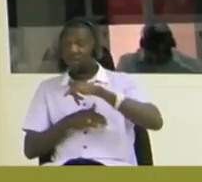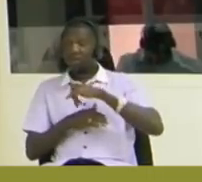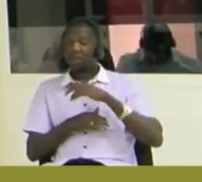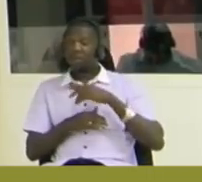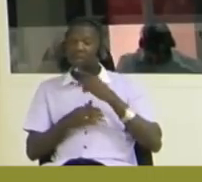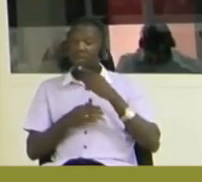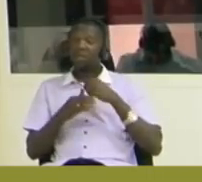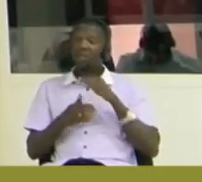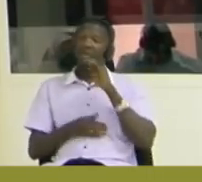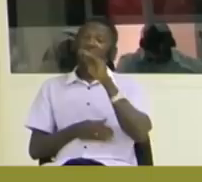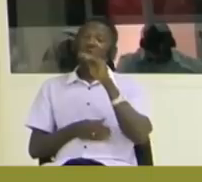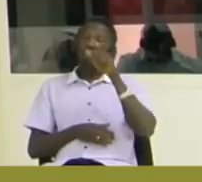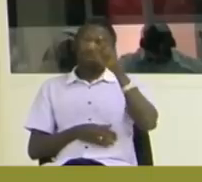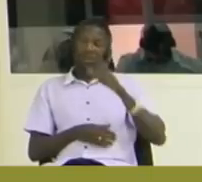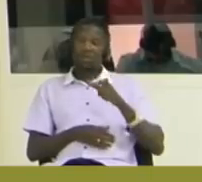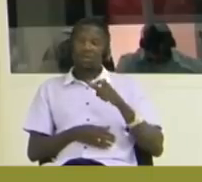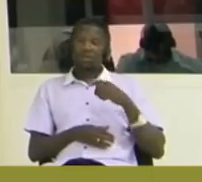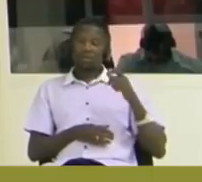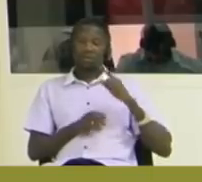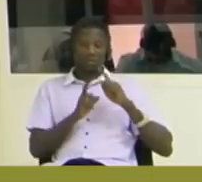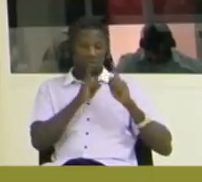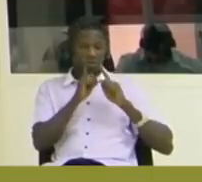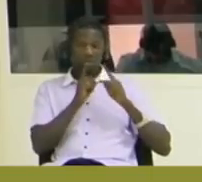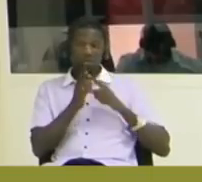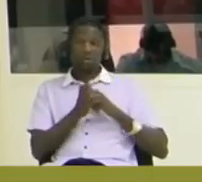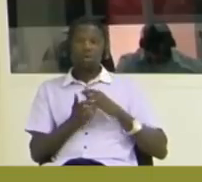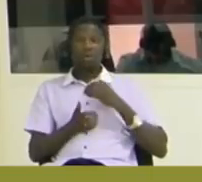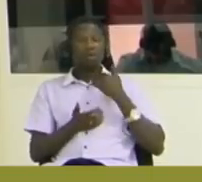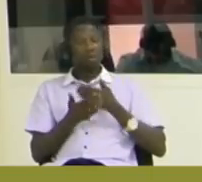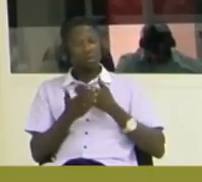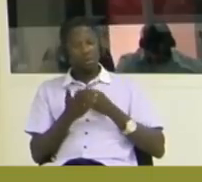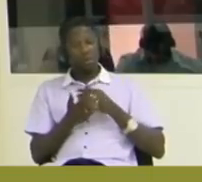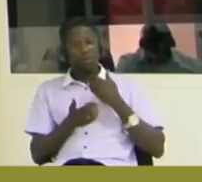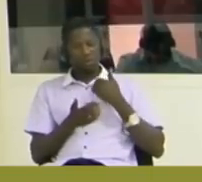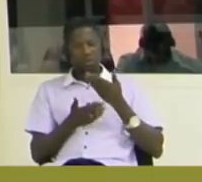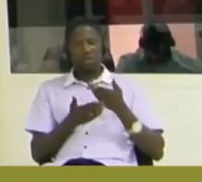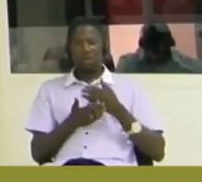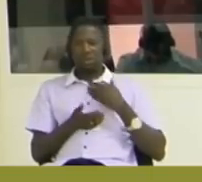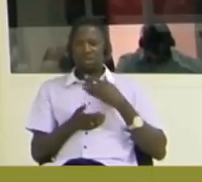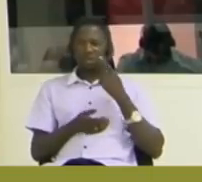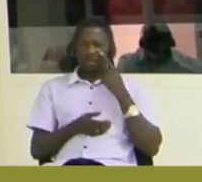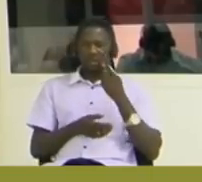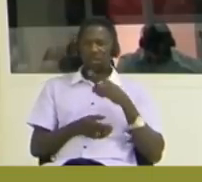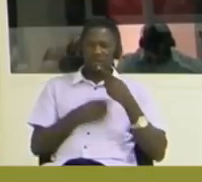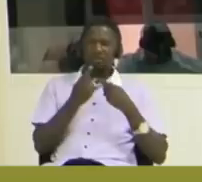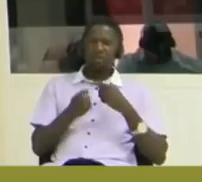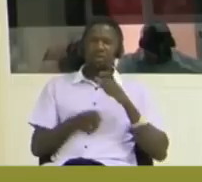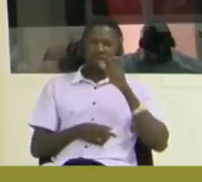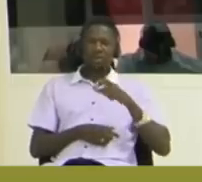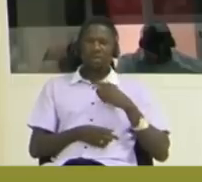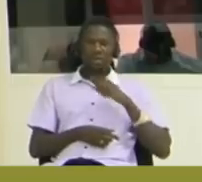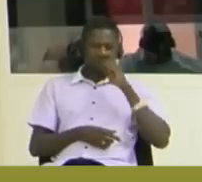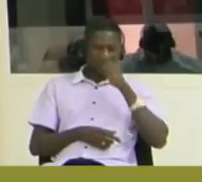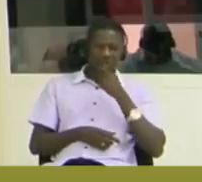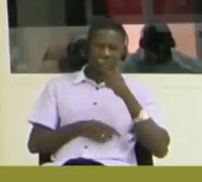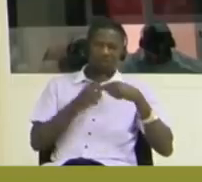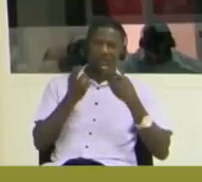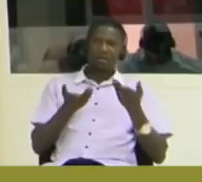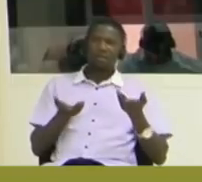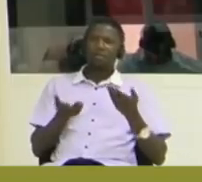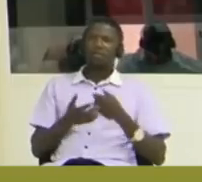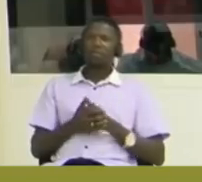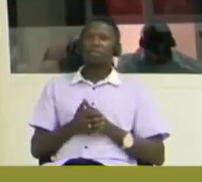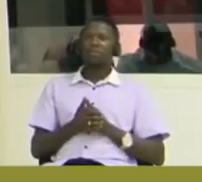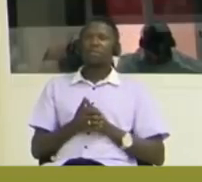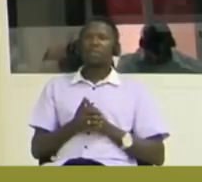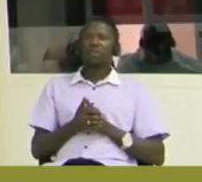and then called somebody for consultation. Please look into that and see if somebody has died as a result. You see, but when